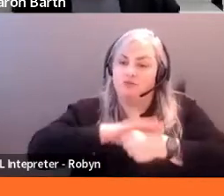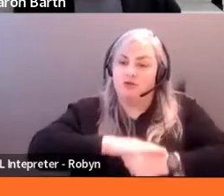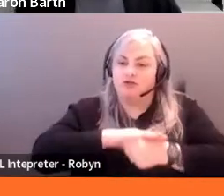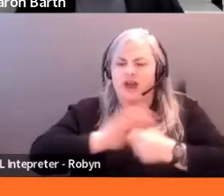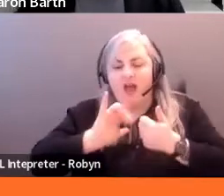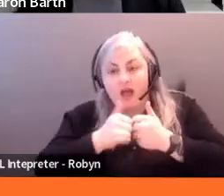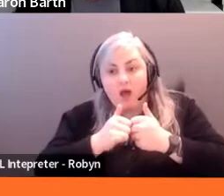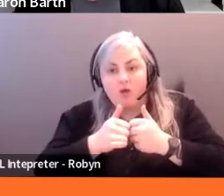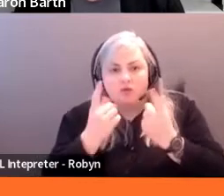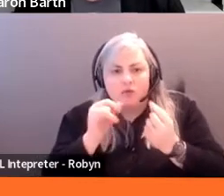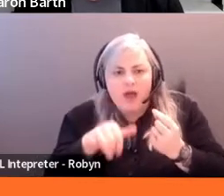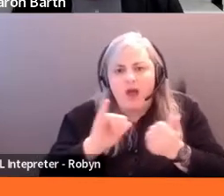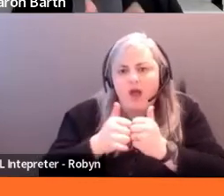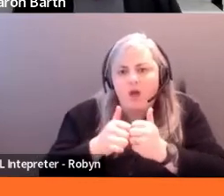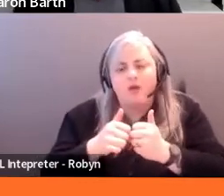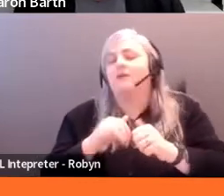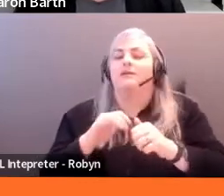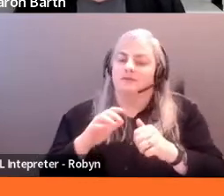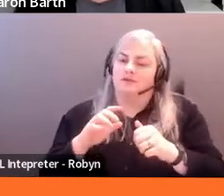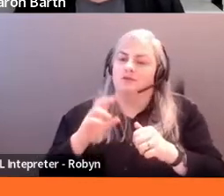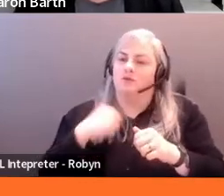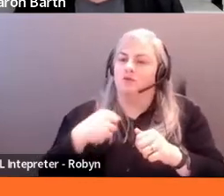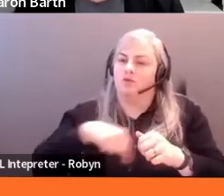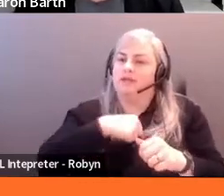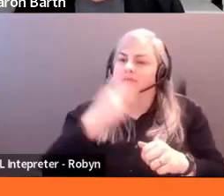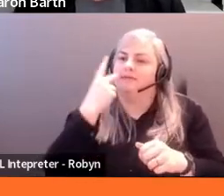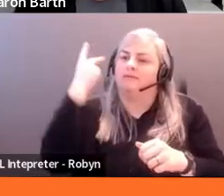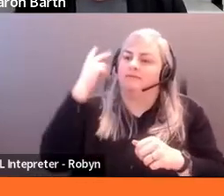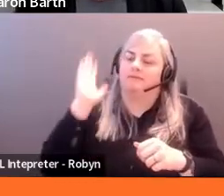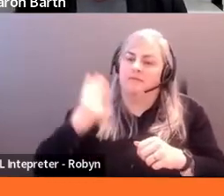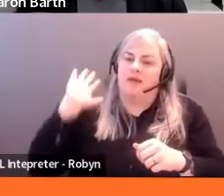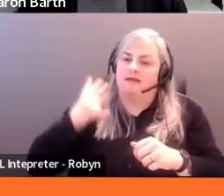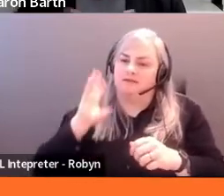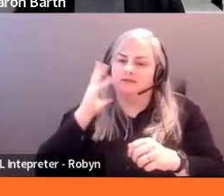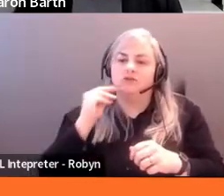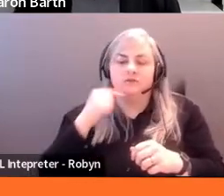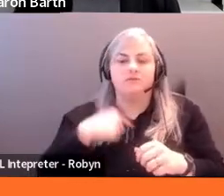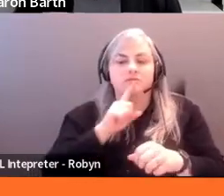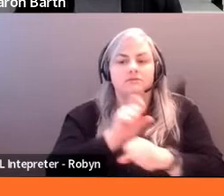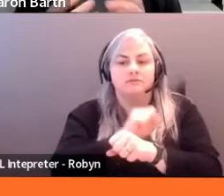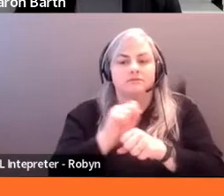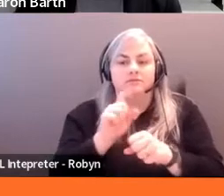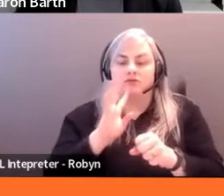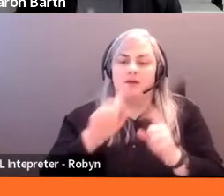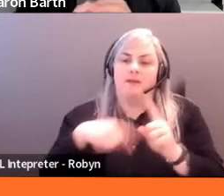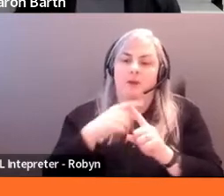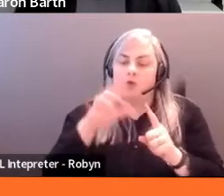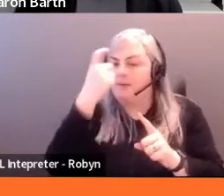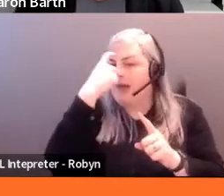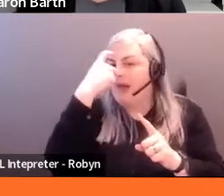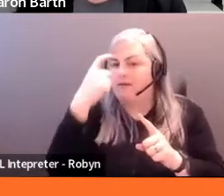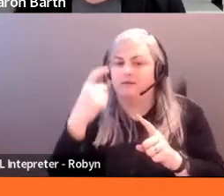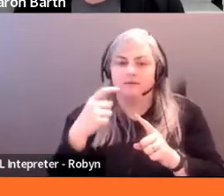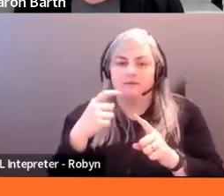that? It accesses our past experiences. Now, I'm deliberately talking about your mind and brain